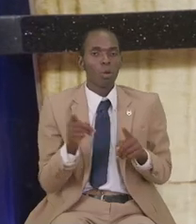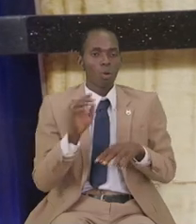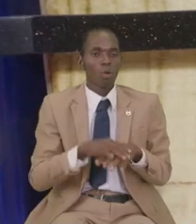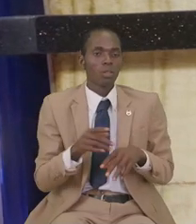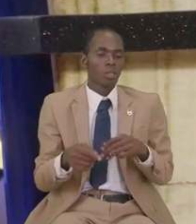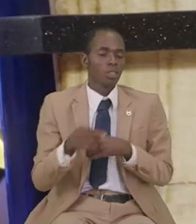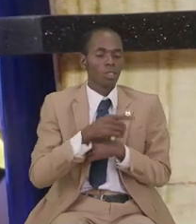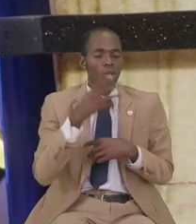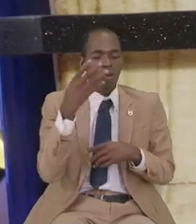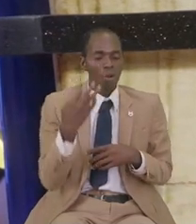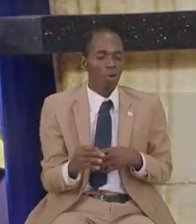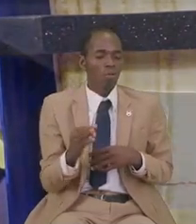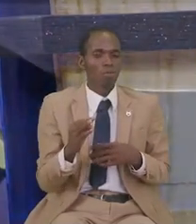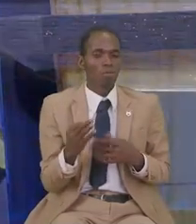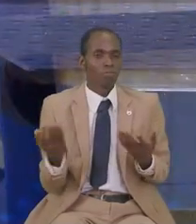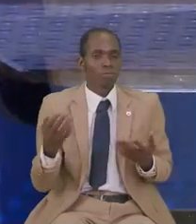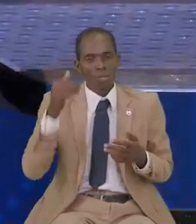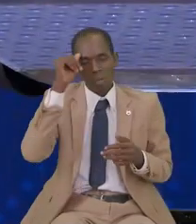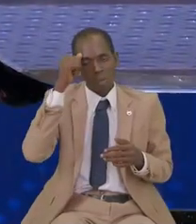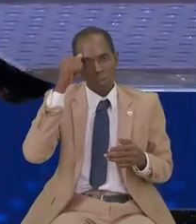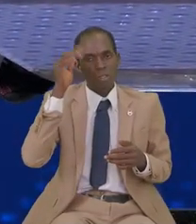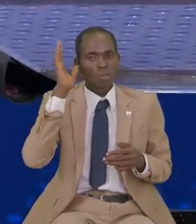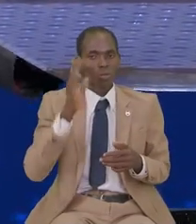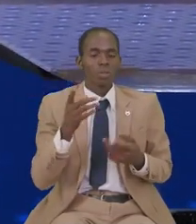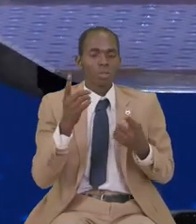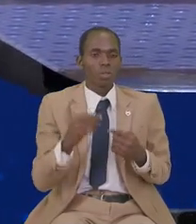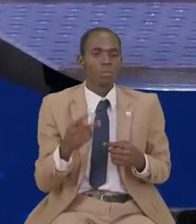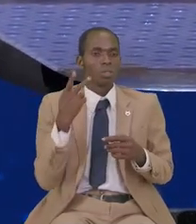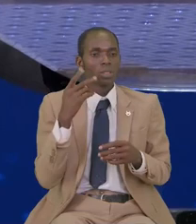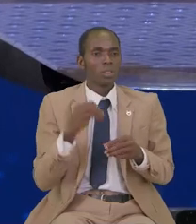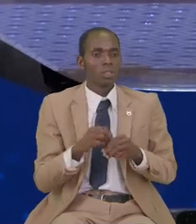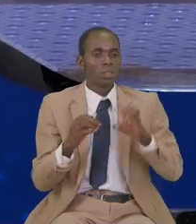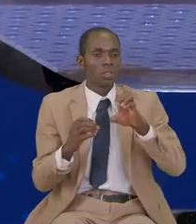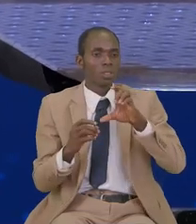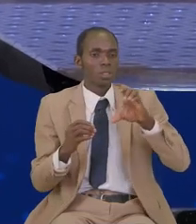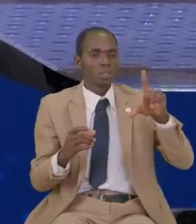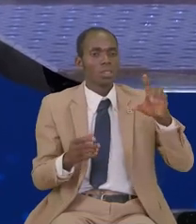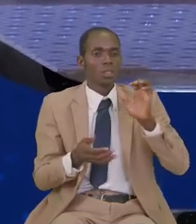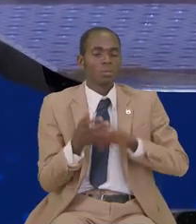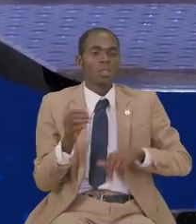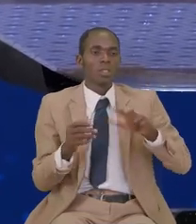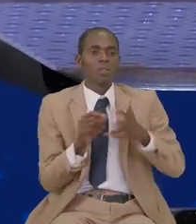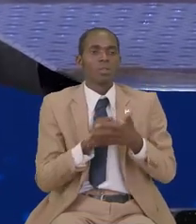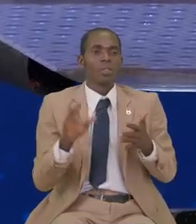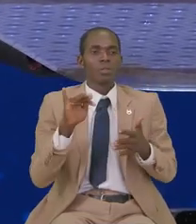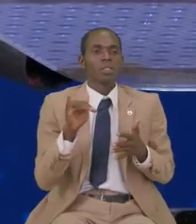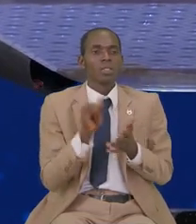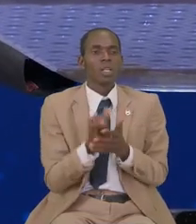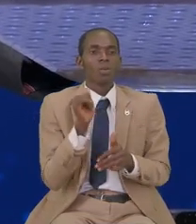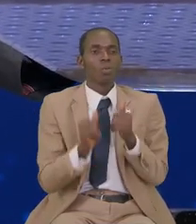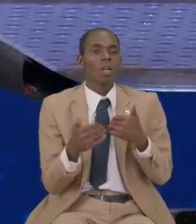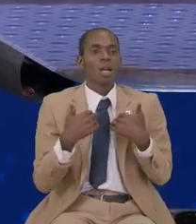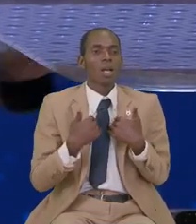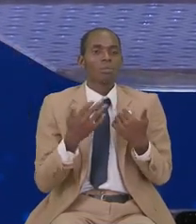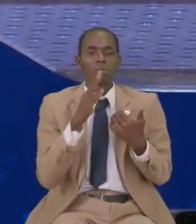reckoning will come. Look at this in Ecclesiastes chapter 3, verse 15, that which has been is